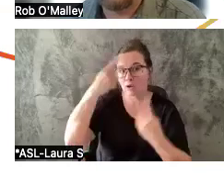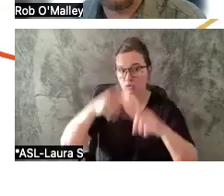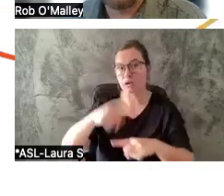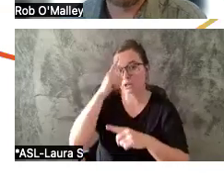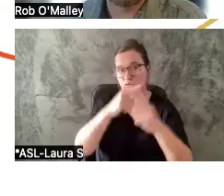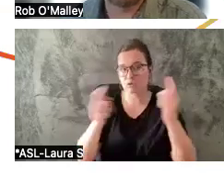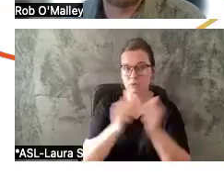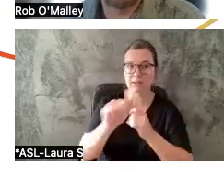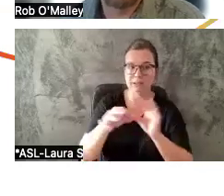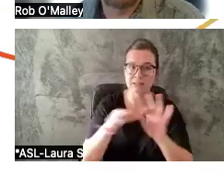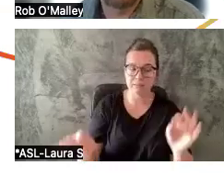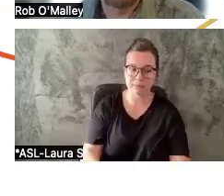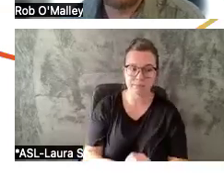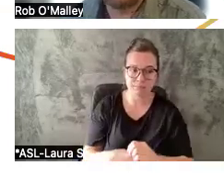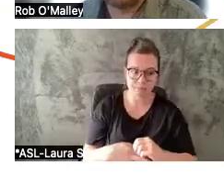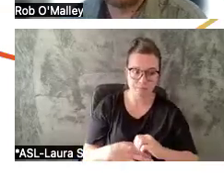this statement.